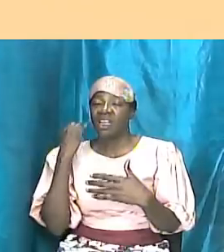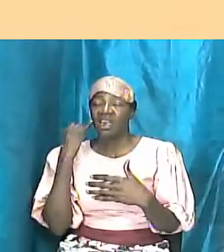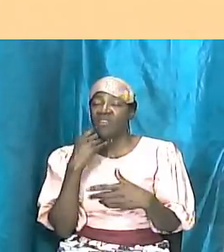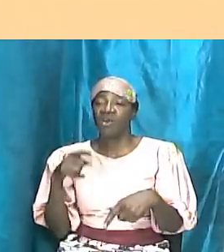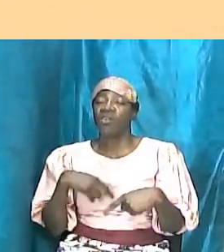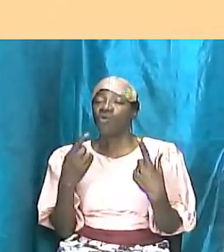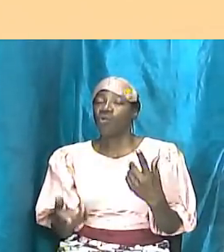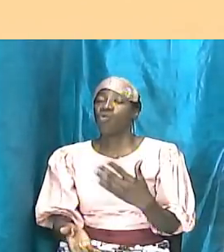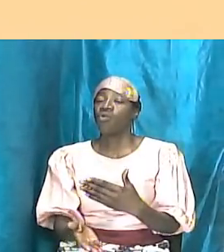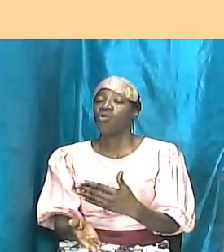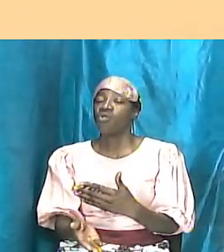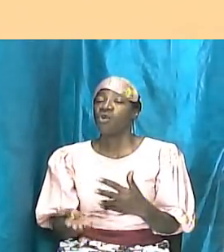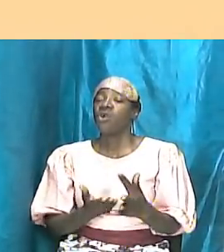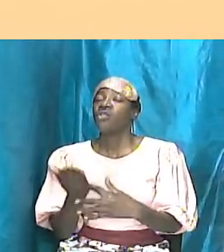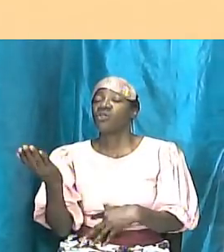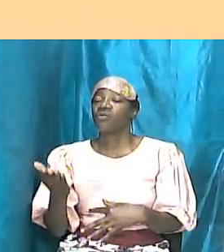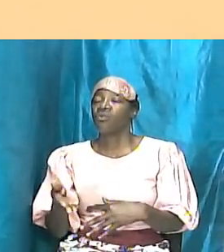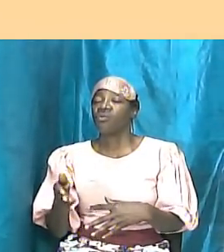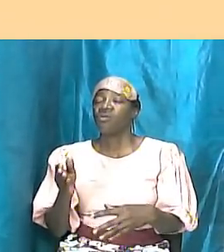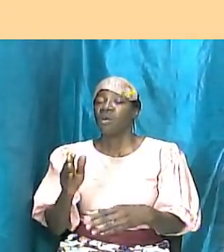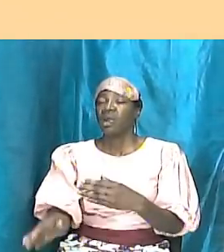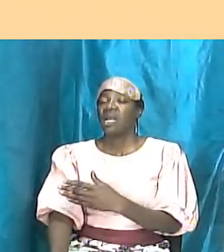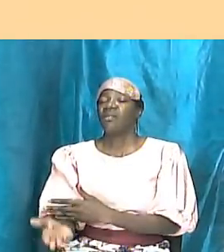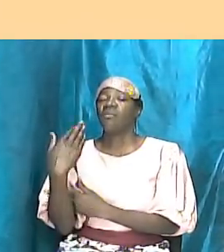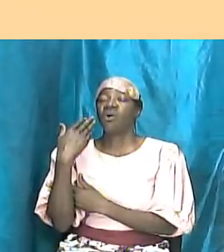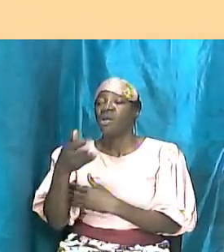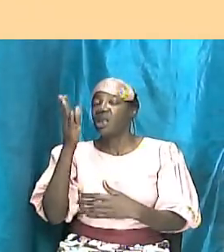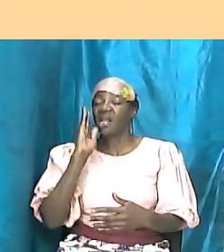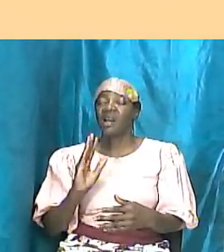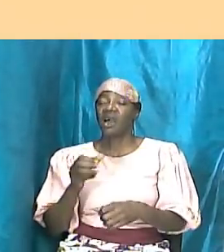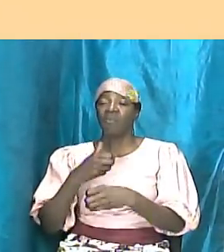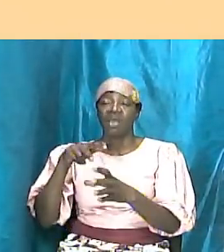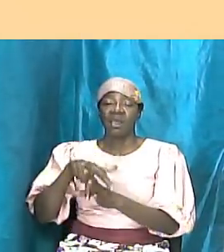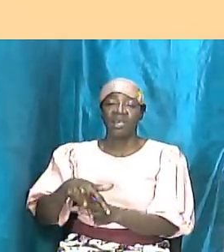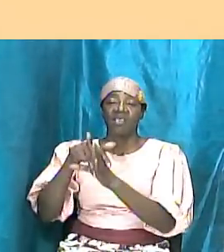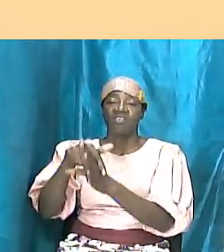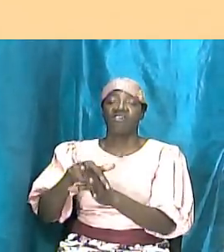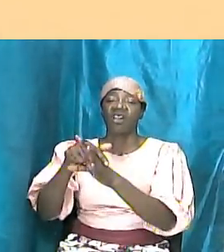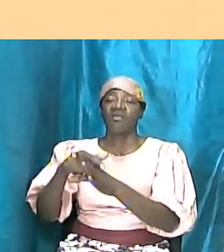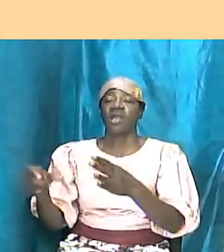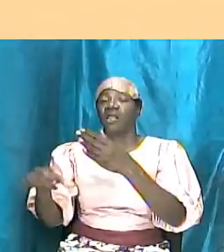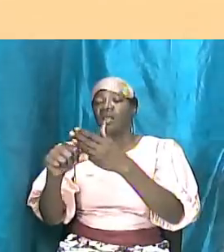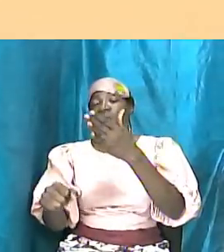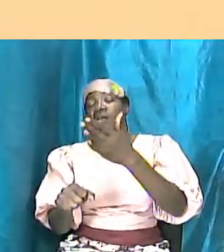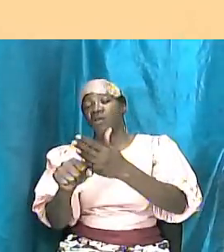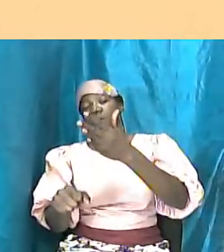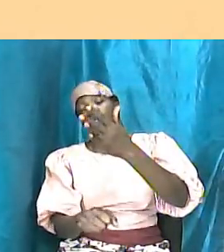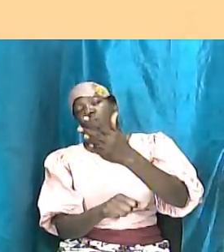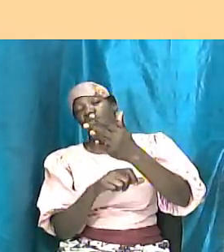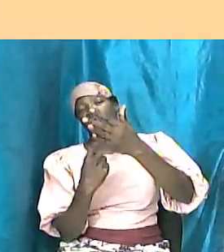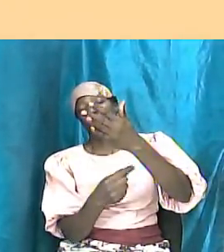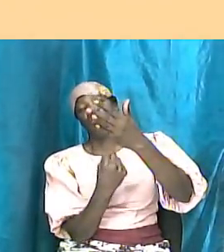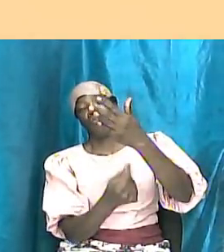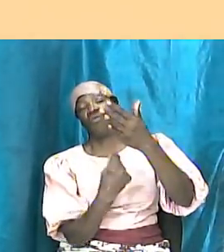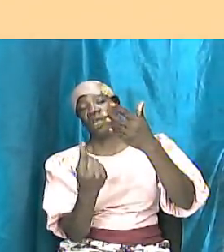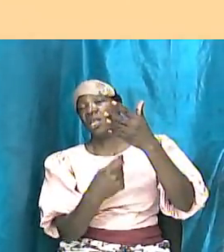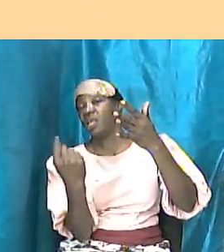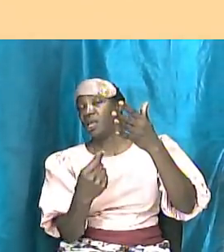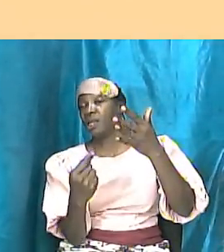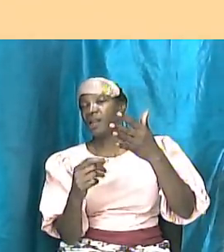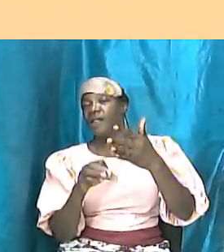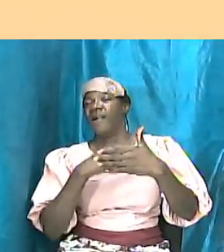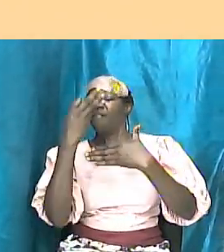morning, God caused the chariot wheels to start falling off the chariots of